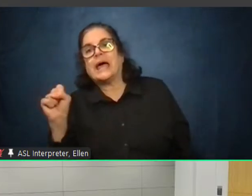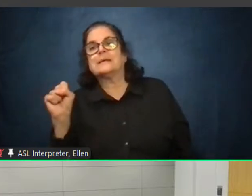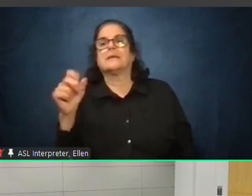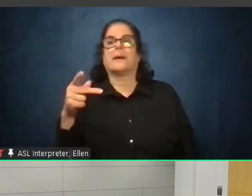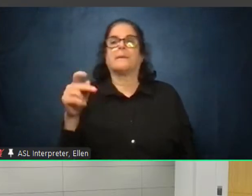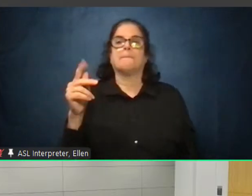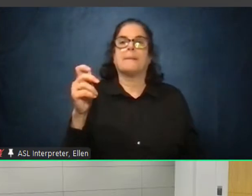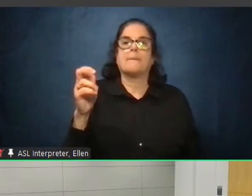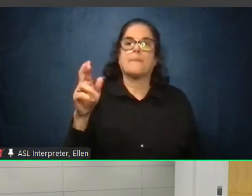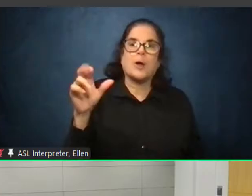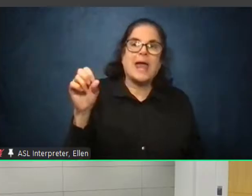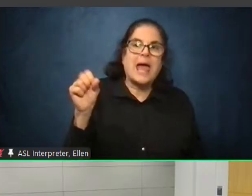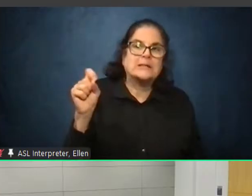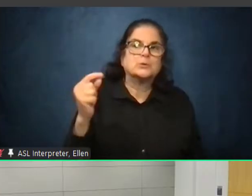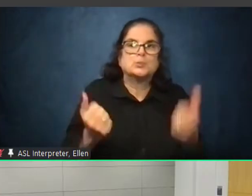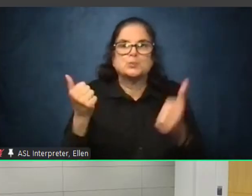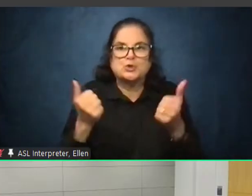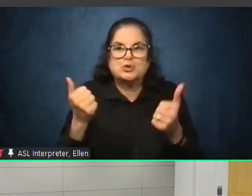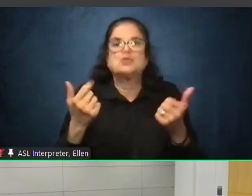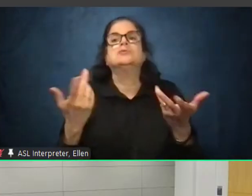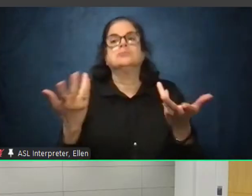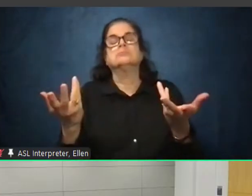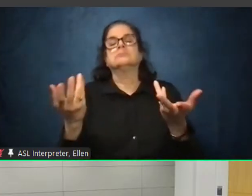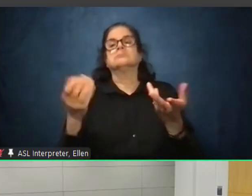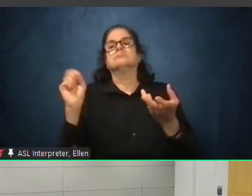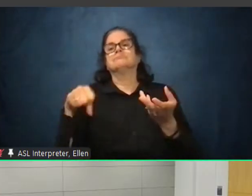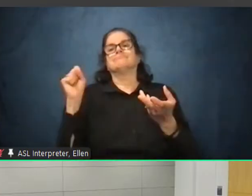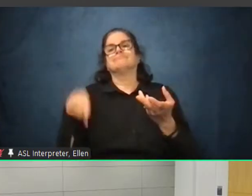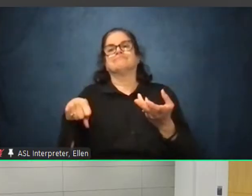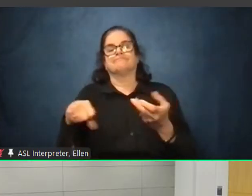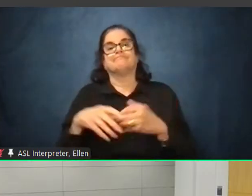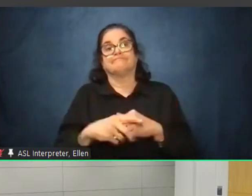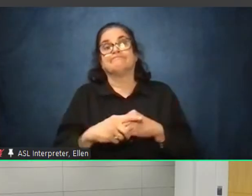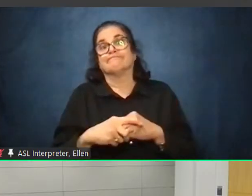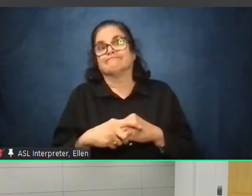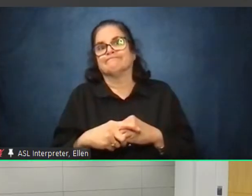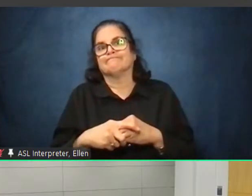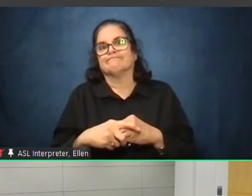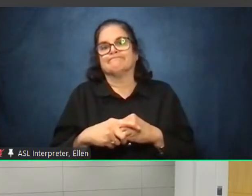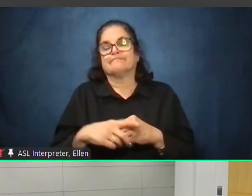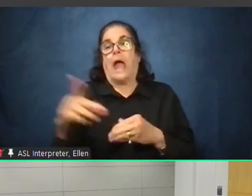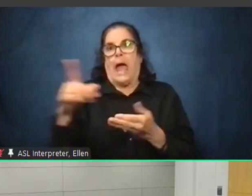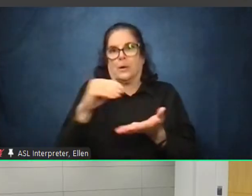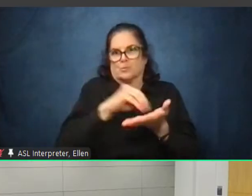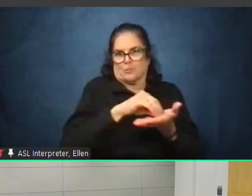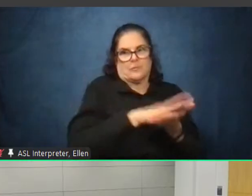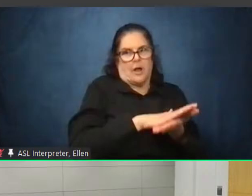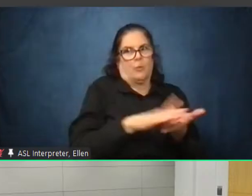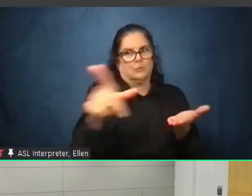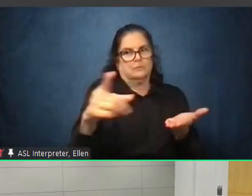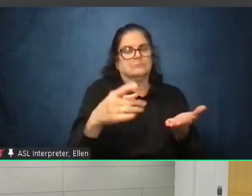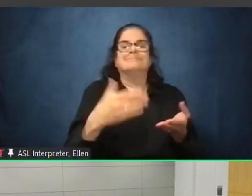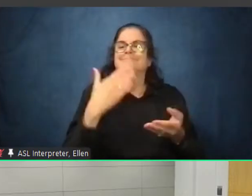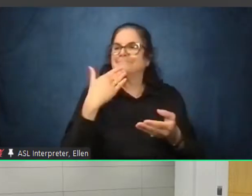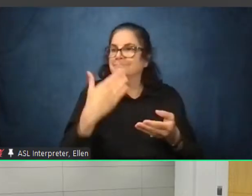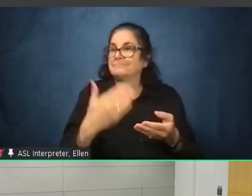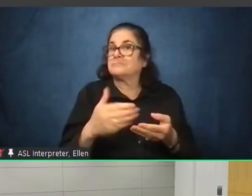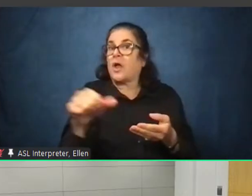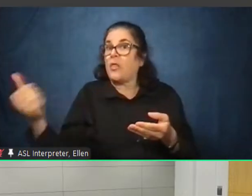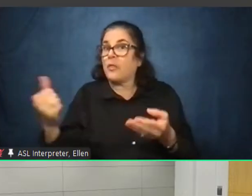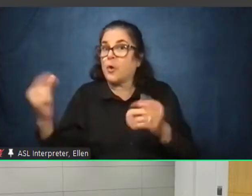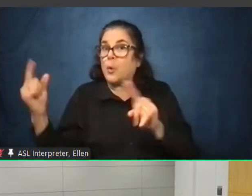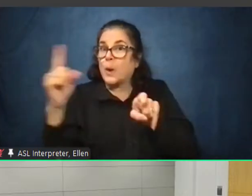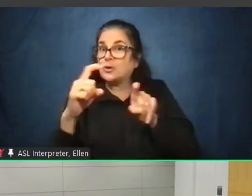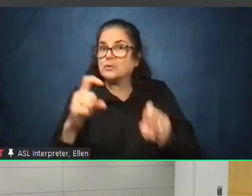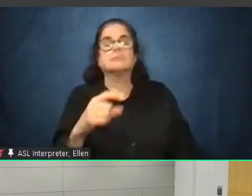cast sign. So that'll be nice. But yes, I took that note. Any other questions?